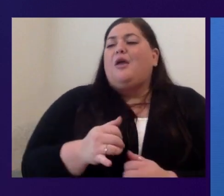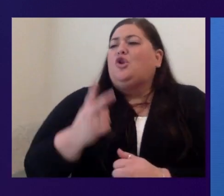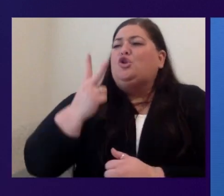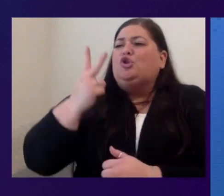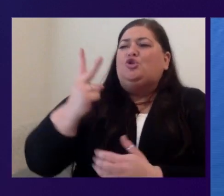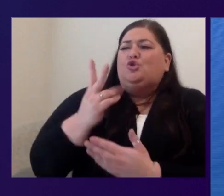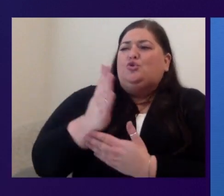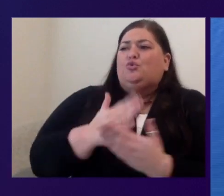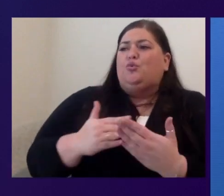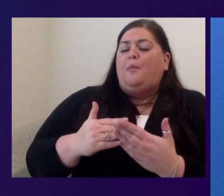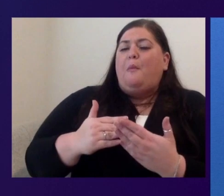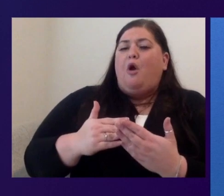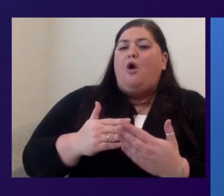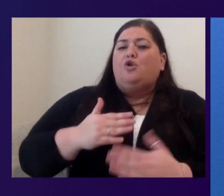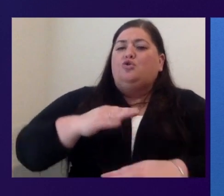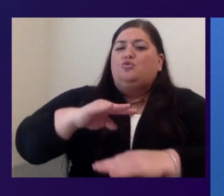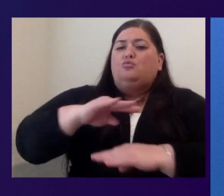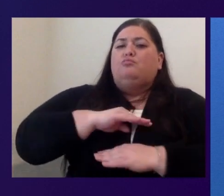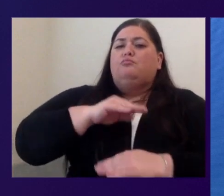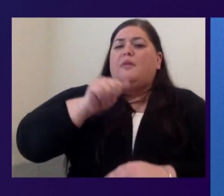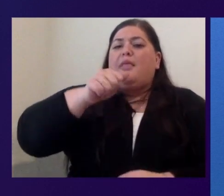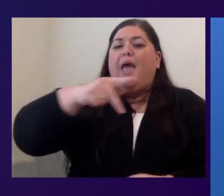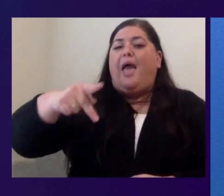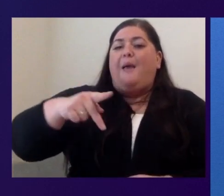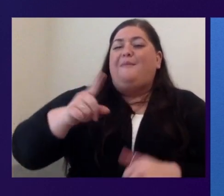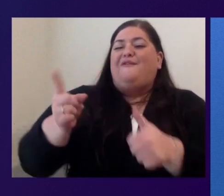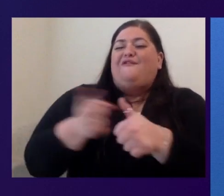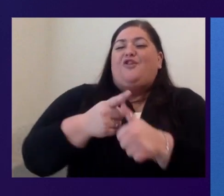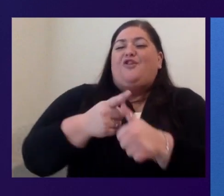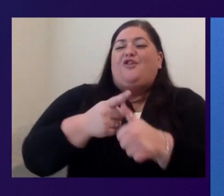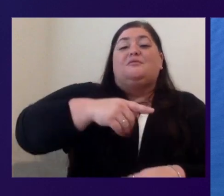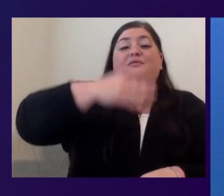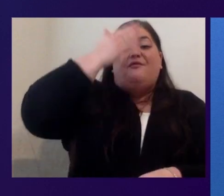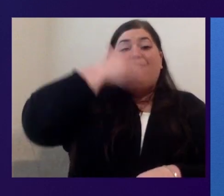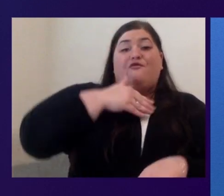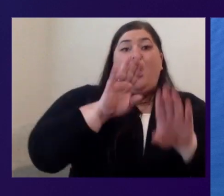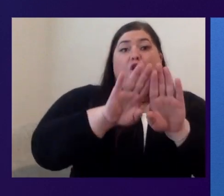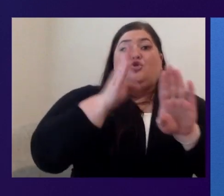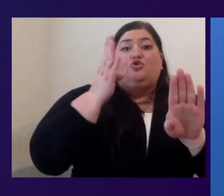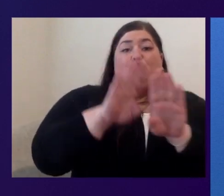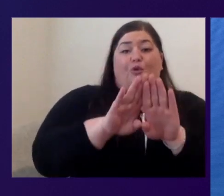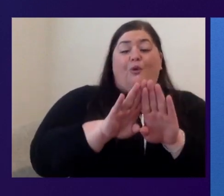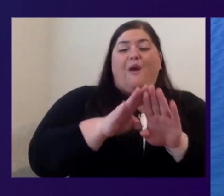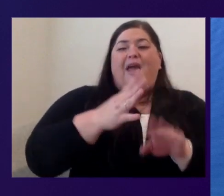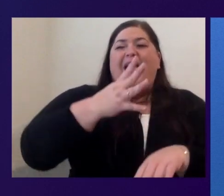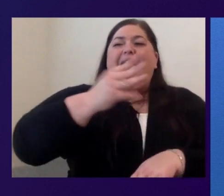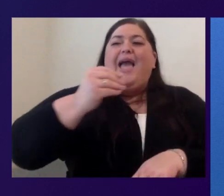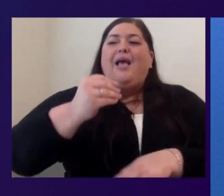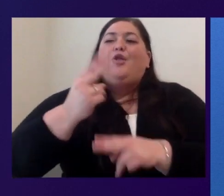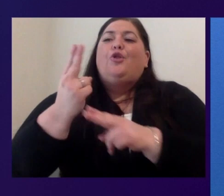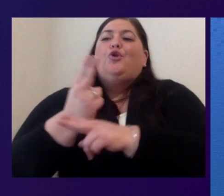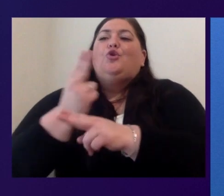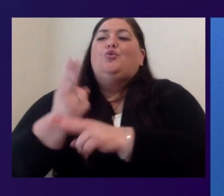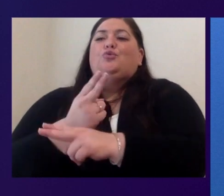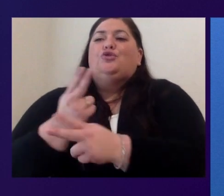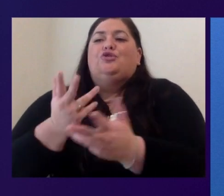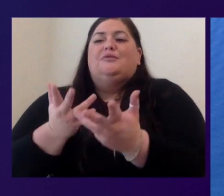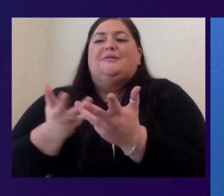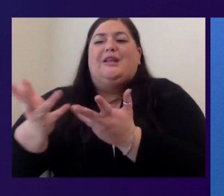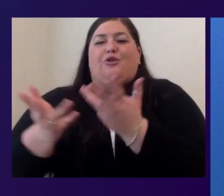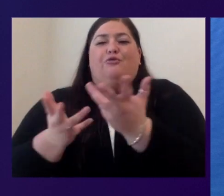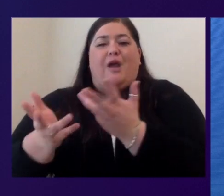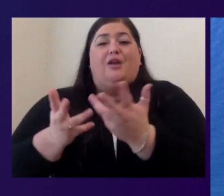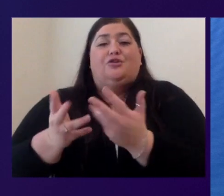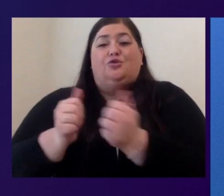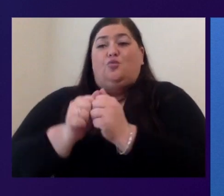to satisfying applications. There's that front door. There's the time it takes for the user's interactions to make it from their local machine into that